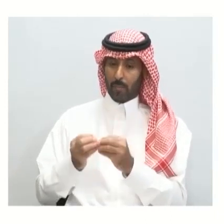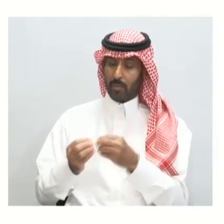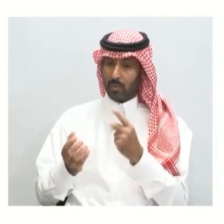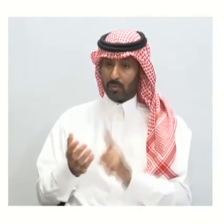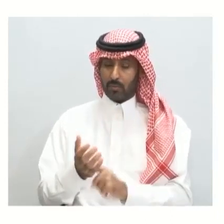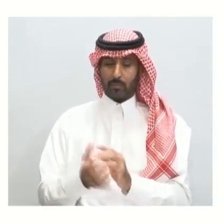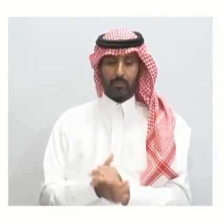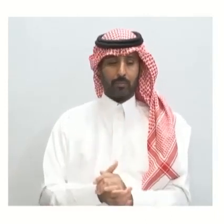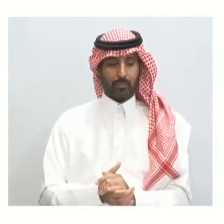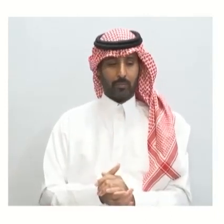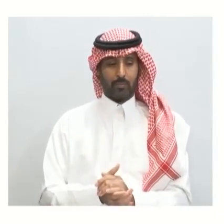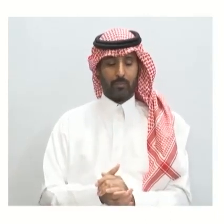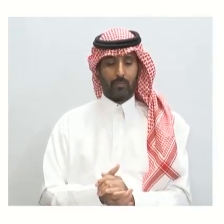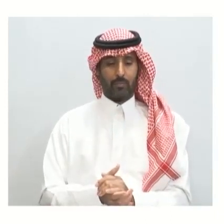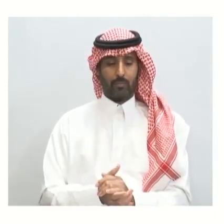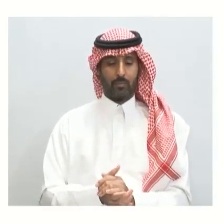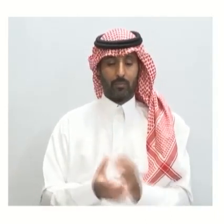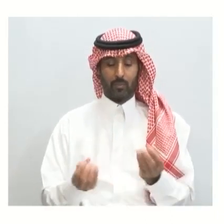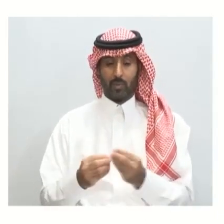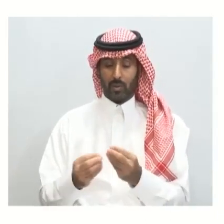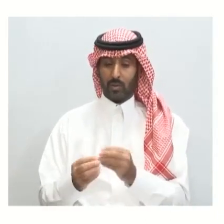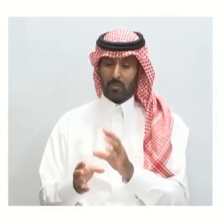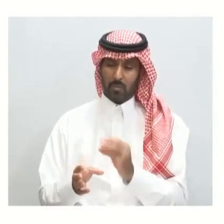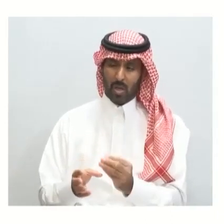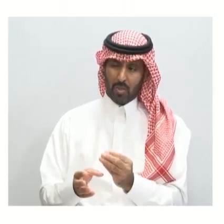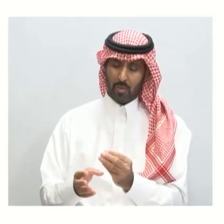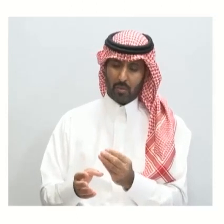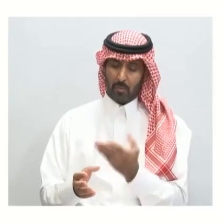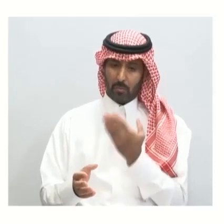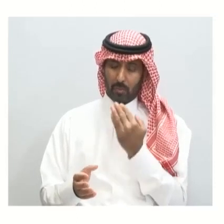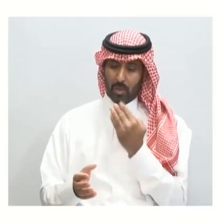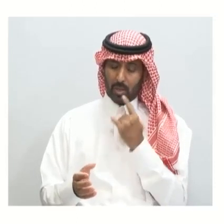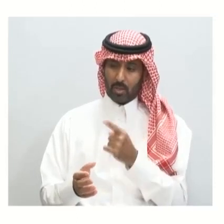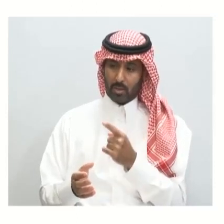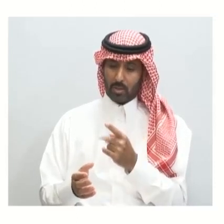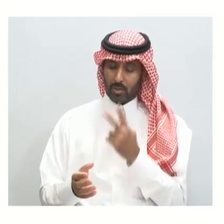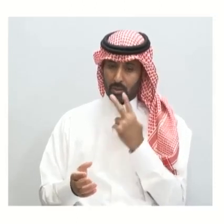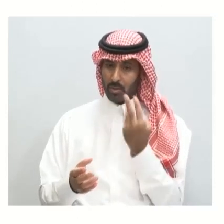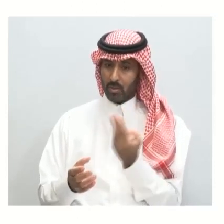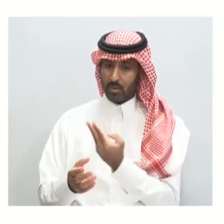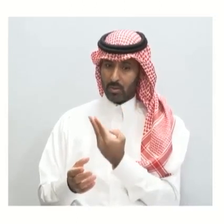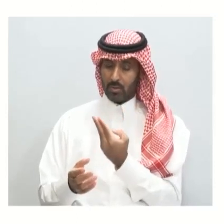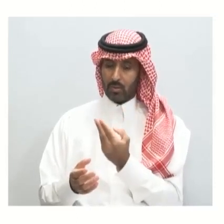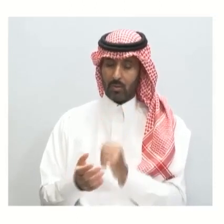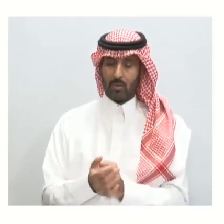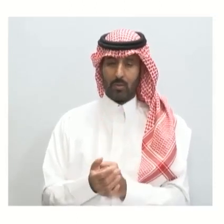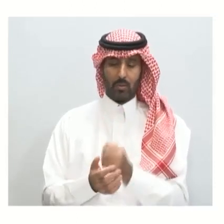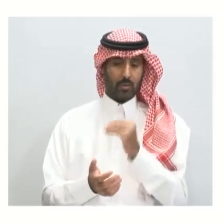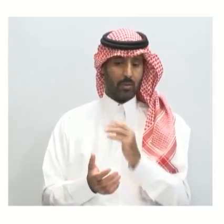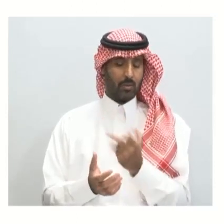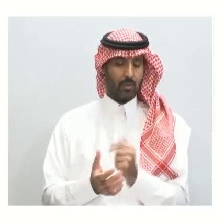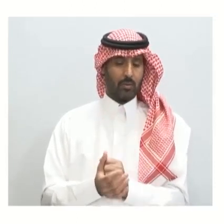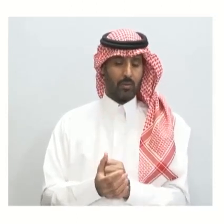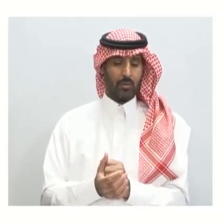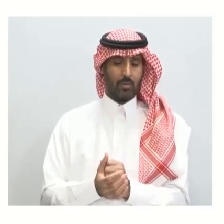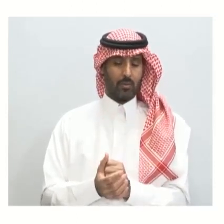extremely. Though there are some quite or very terrifying illustrations, we have here the answer. Oh,